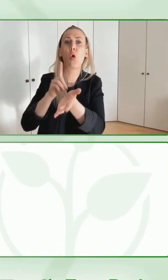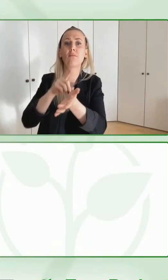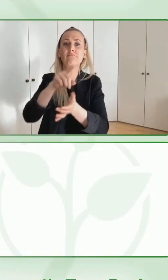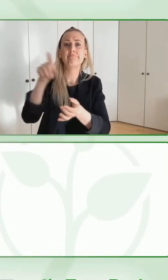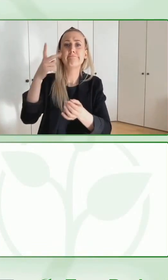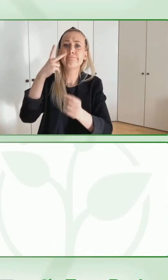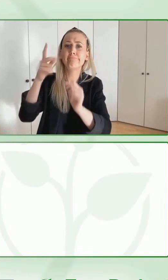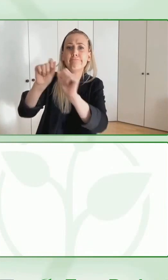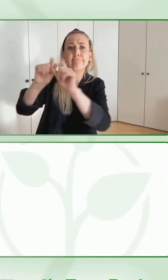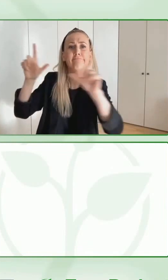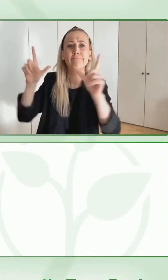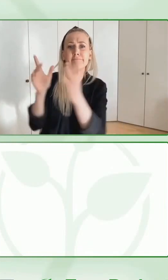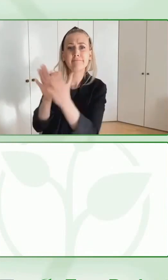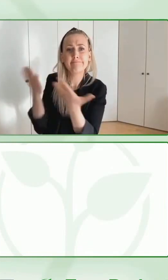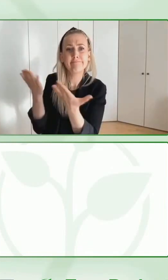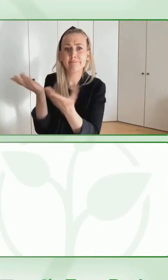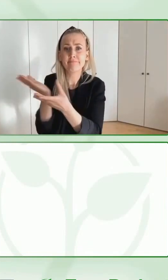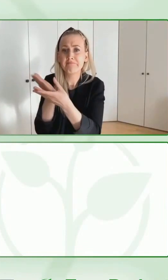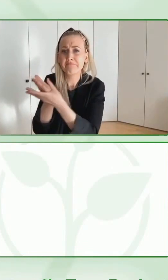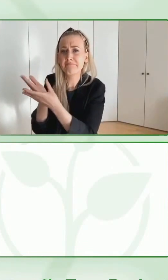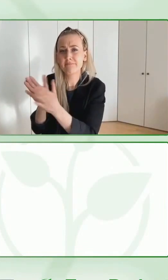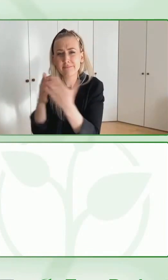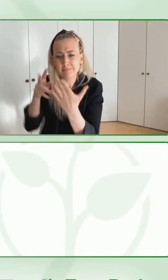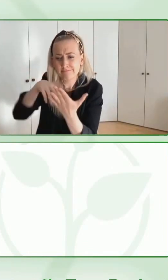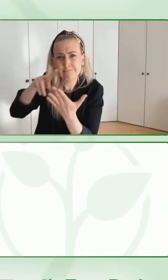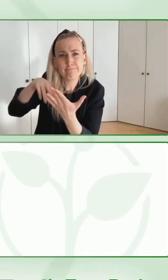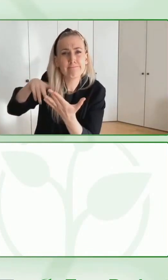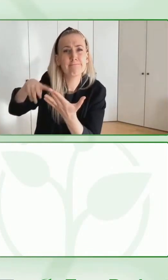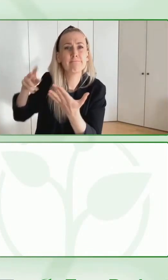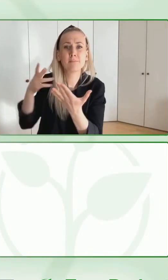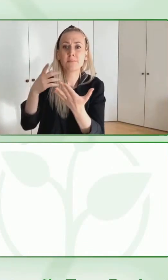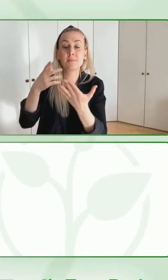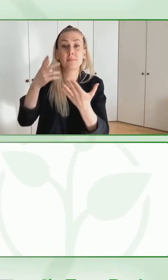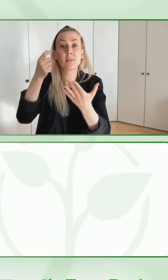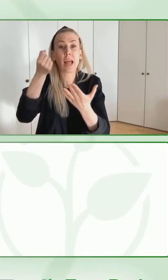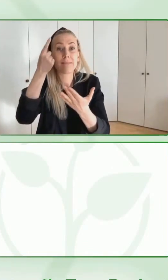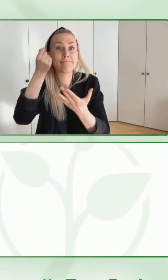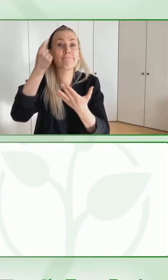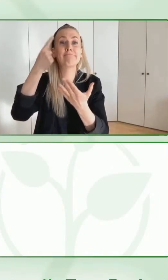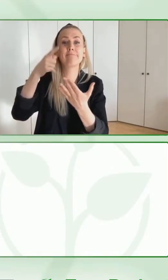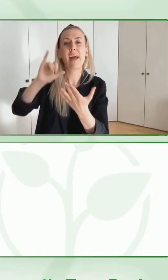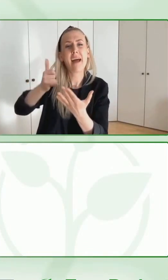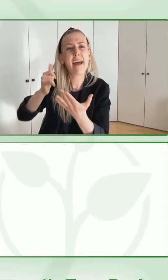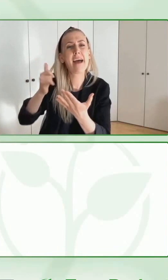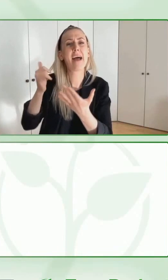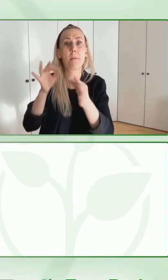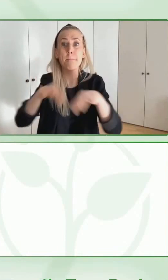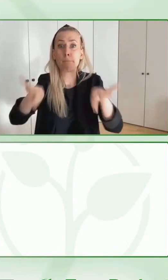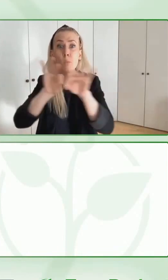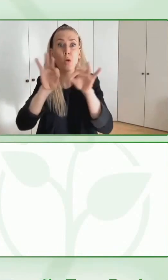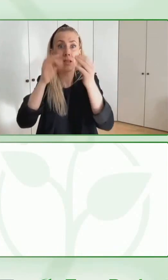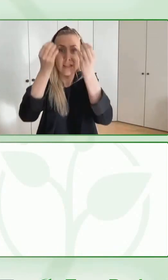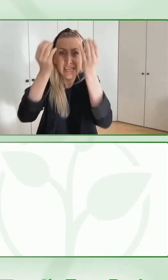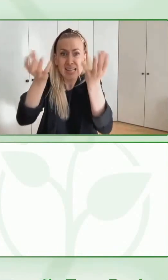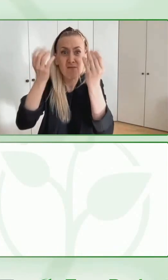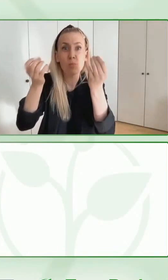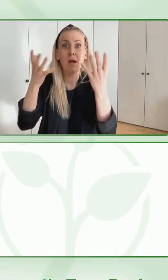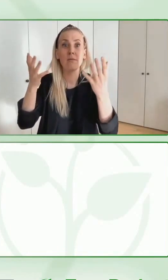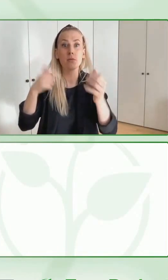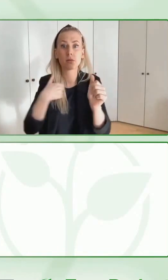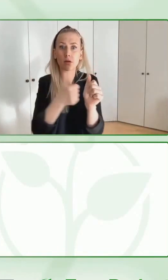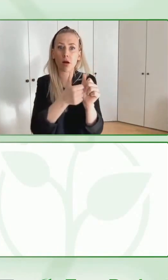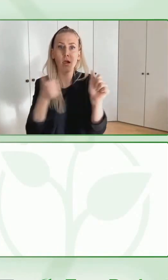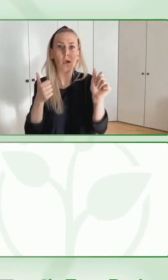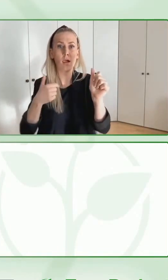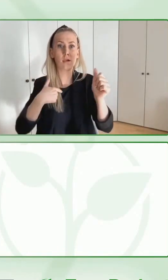Hi, sorry, I'm just here to sign what Nadine is saying. Sexual education in the deaf mother tongue